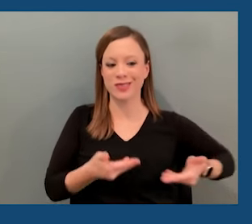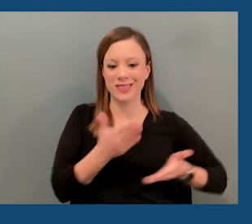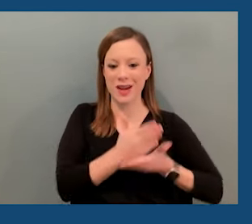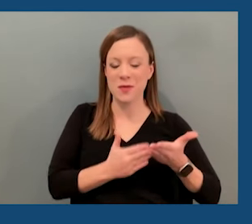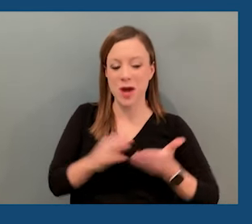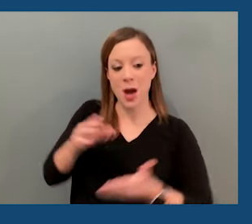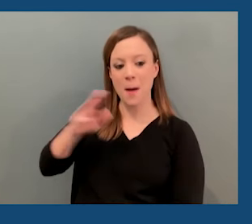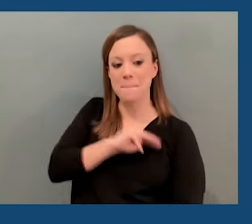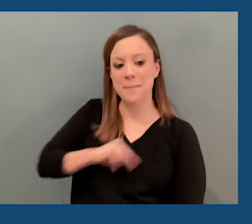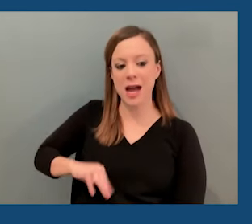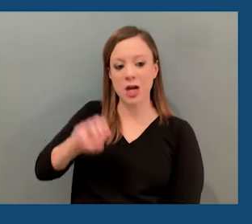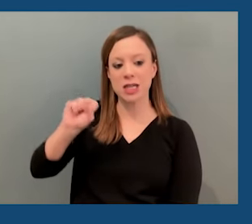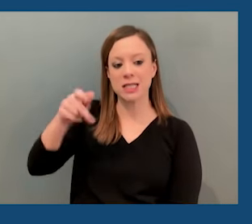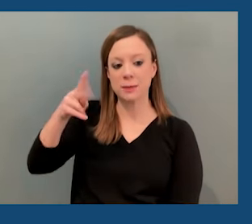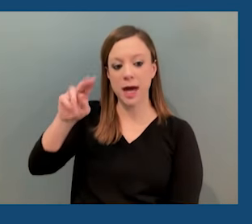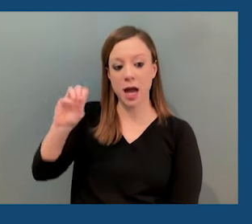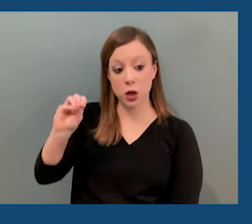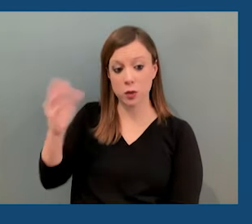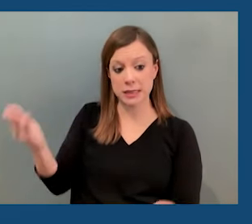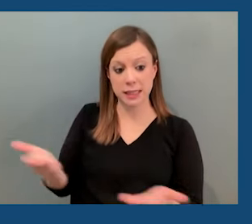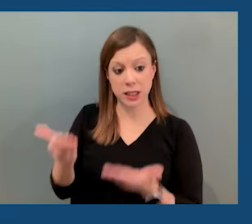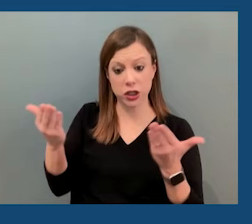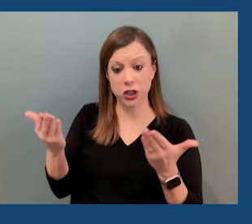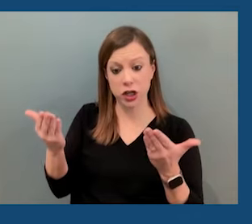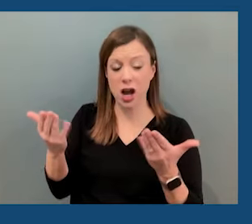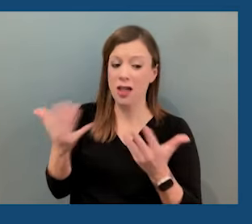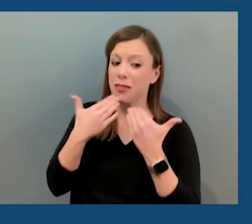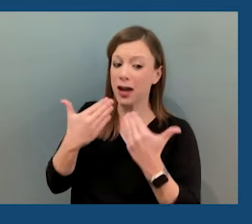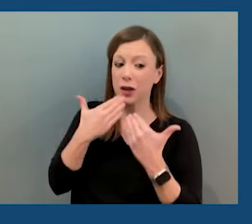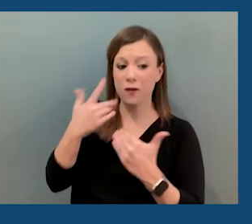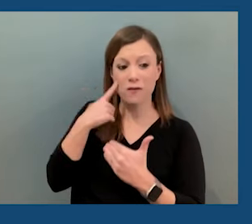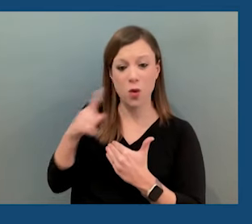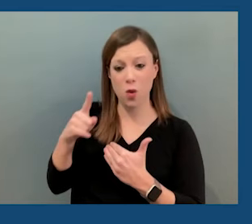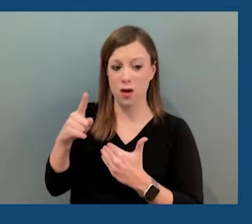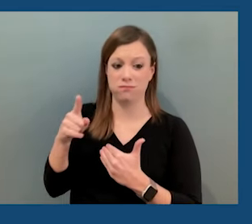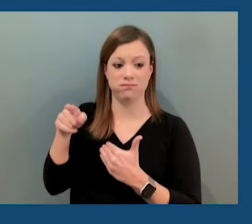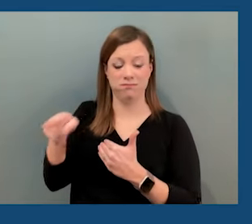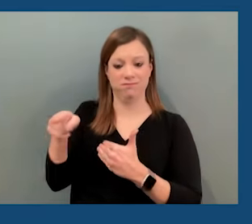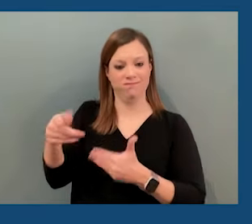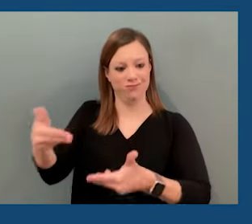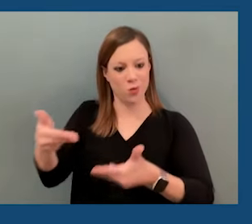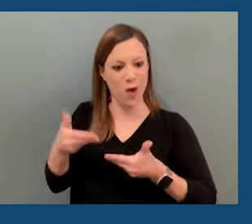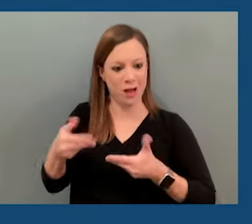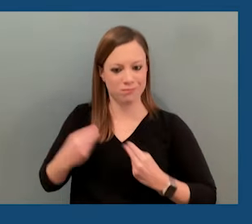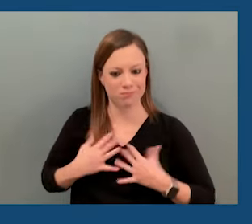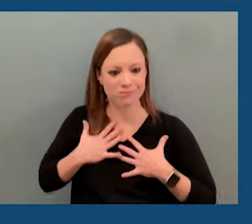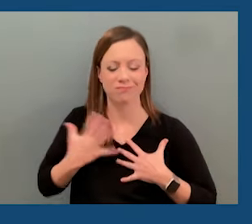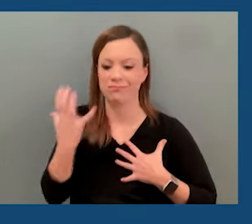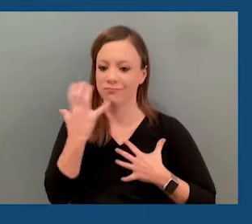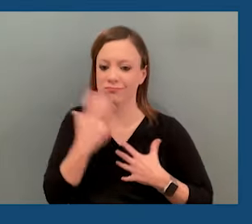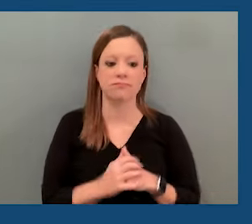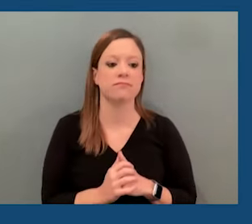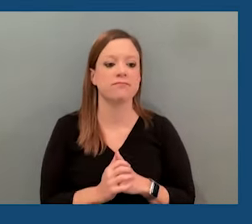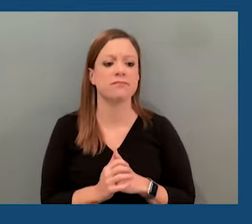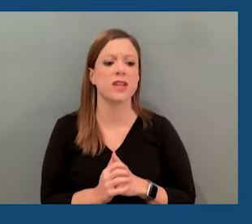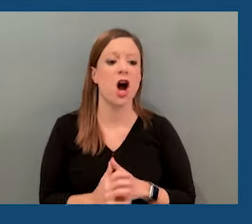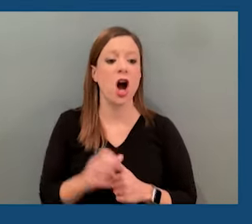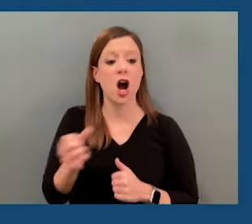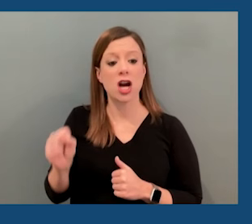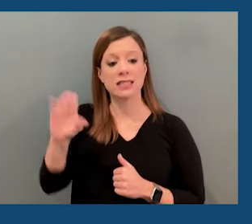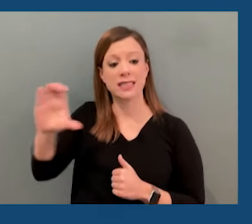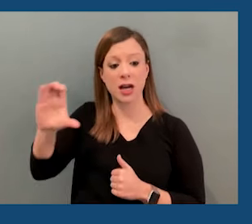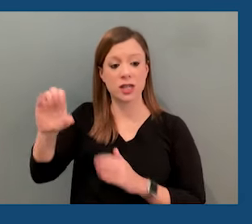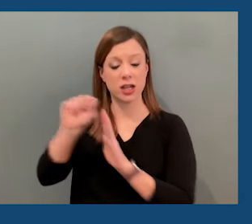is here as well, and I want to thank him for always making me feel so welcome in neighboring Yonkers. Our Secretary of State, Robert Rodriguez, who